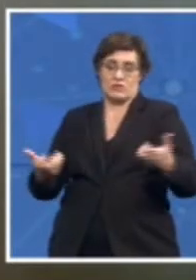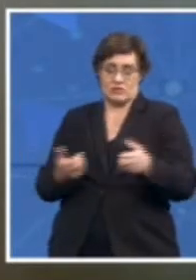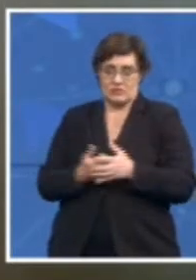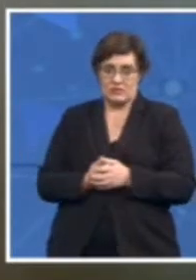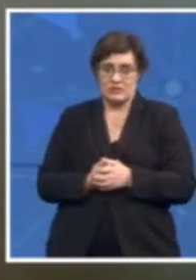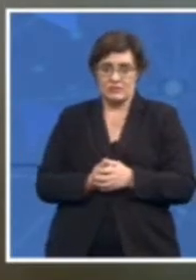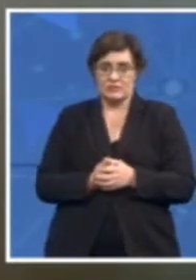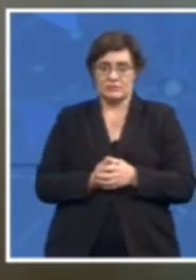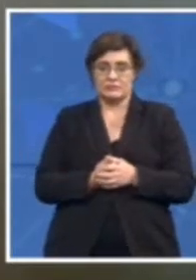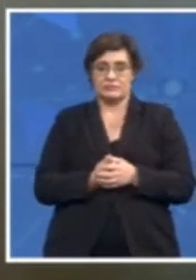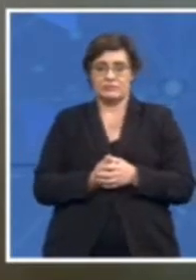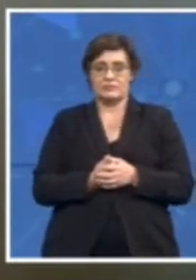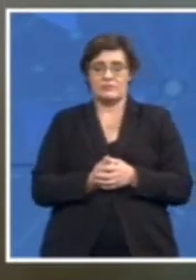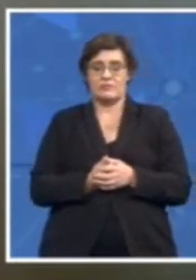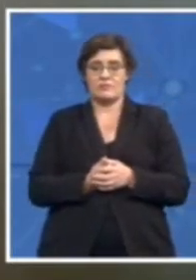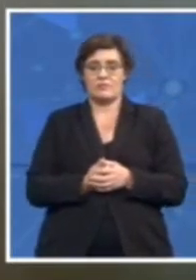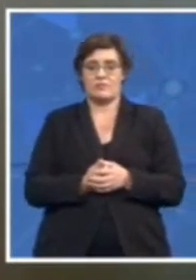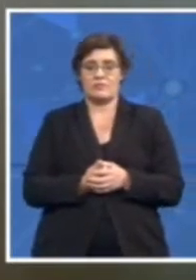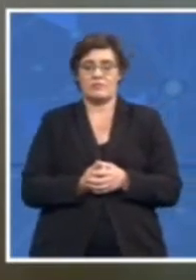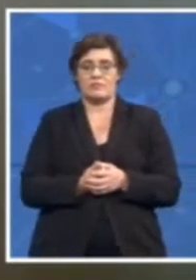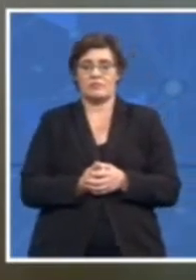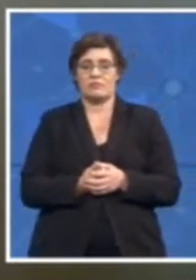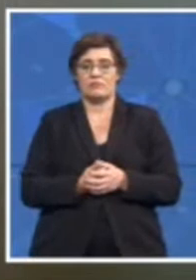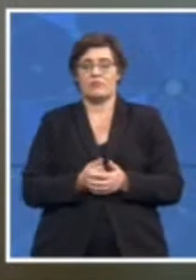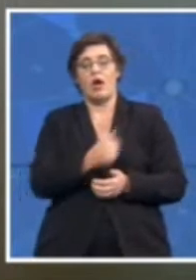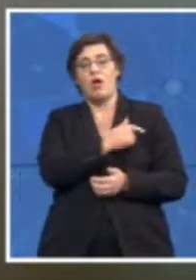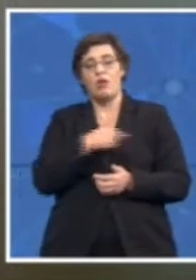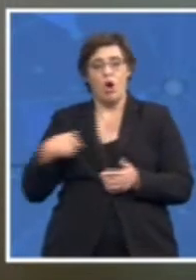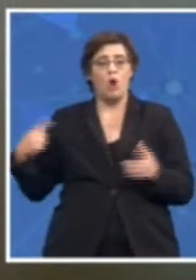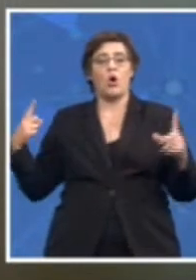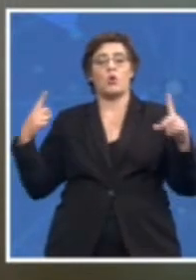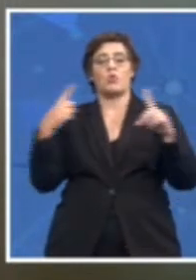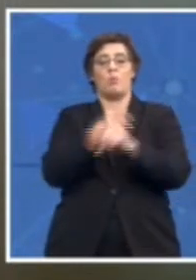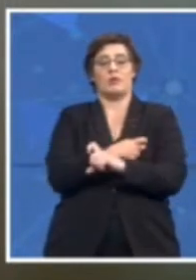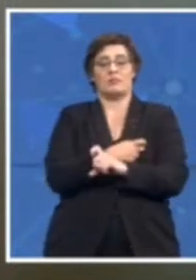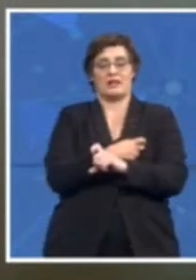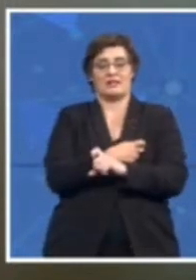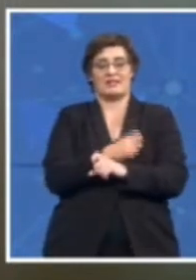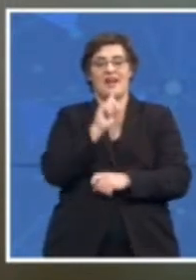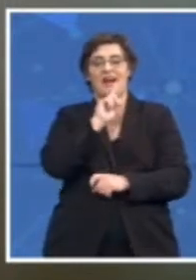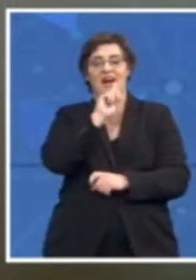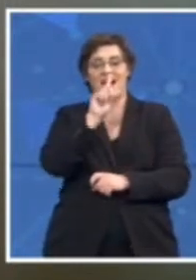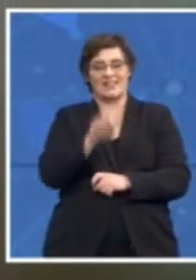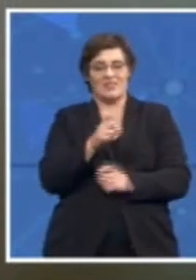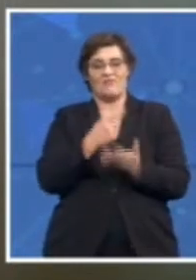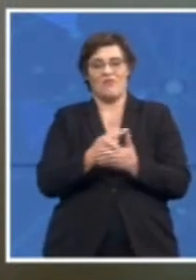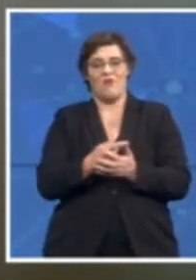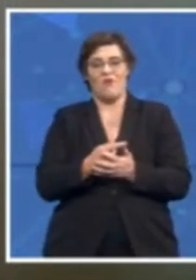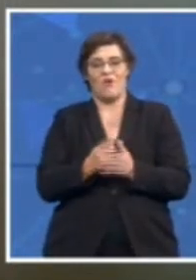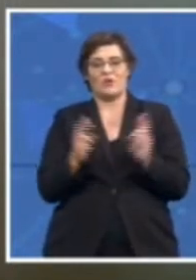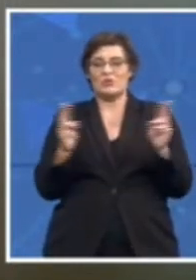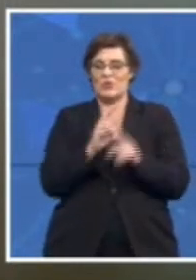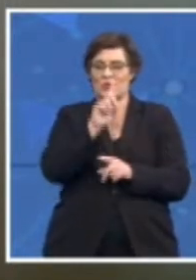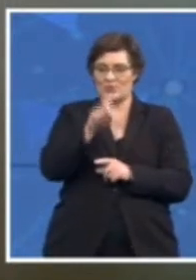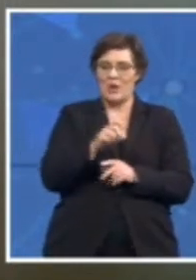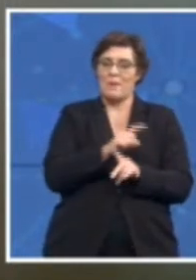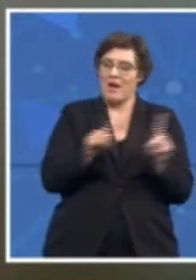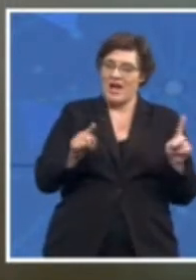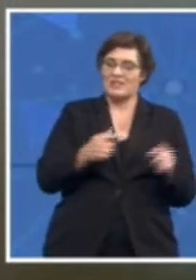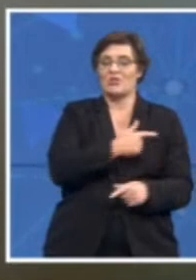and complicated answer to a short question, but unfortunately this is a long and complicated process that we are